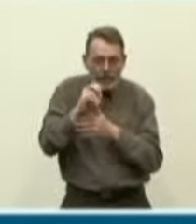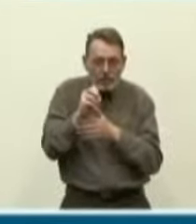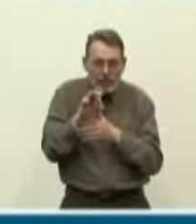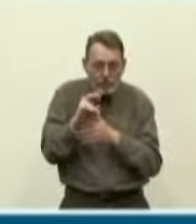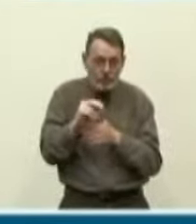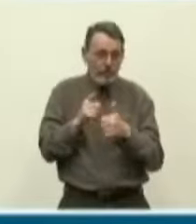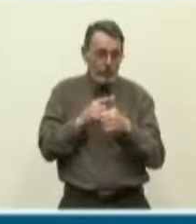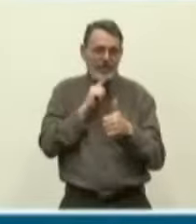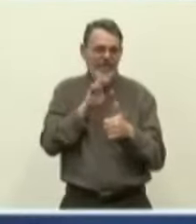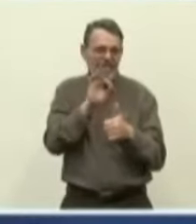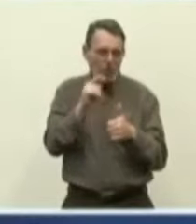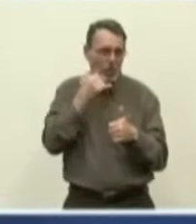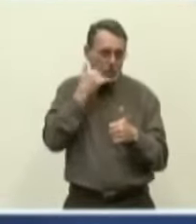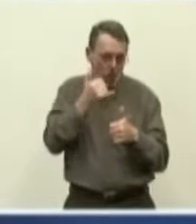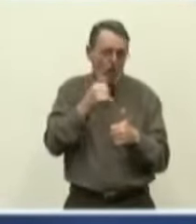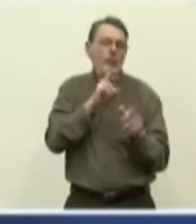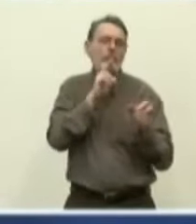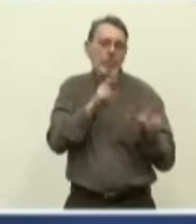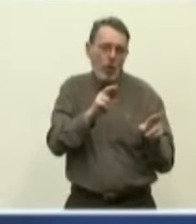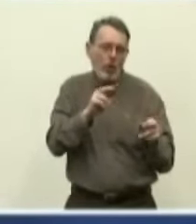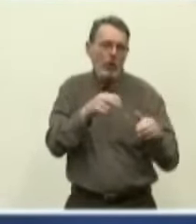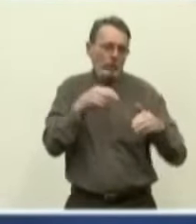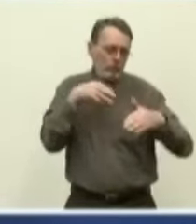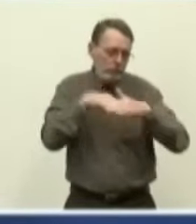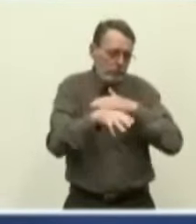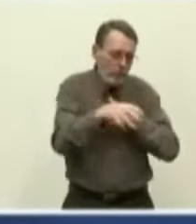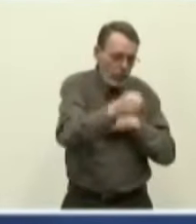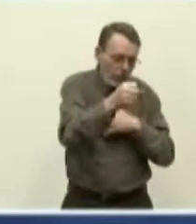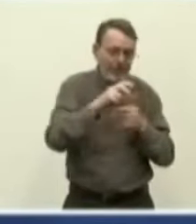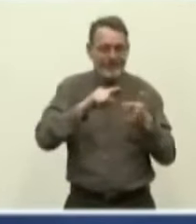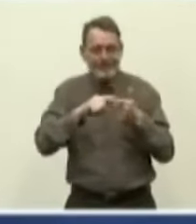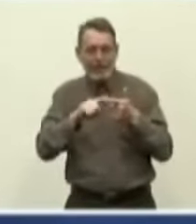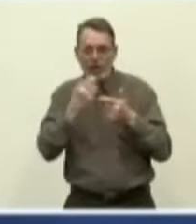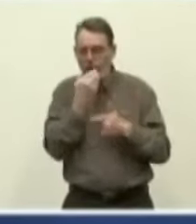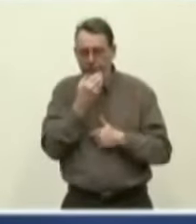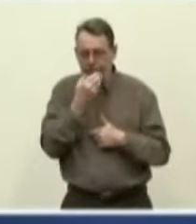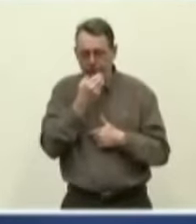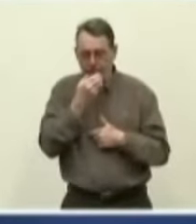auto burglary, and the second two clips are dispatch transmissions.